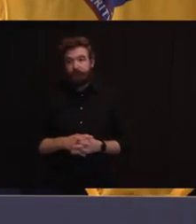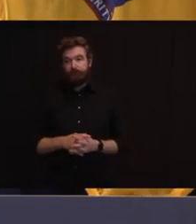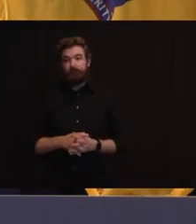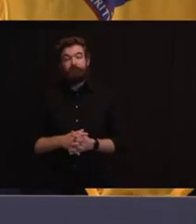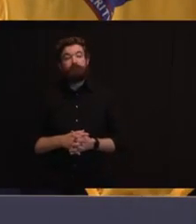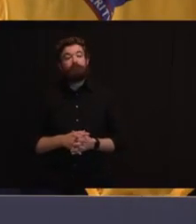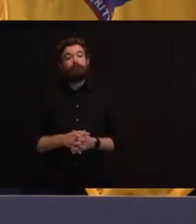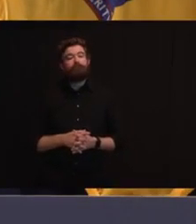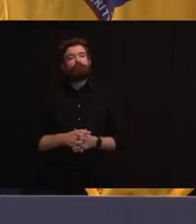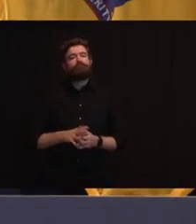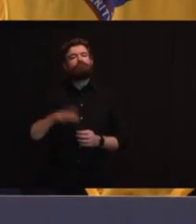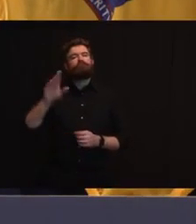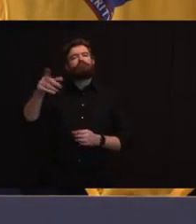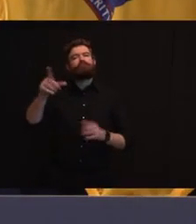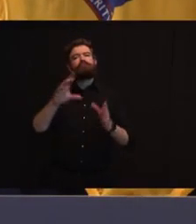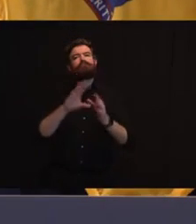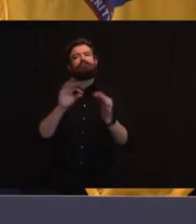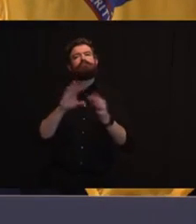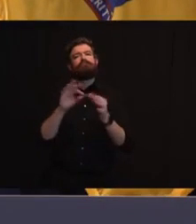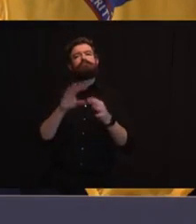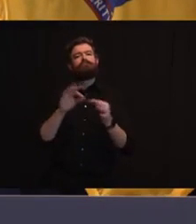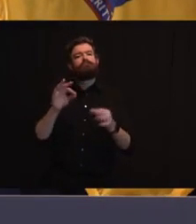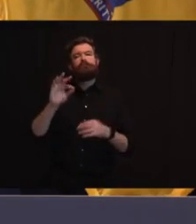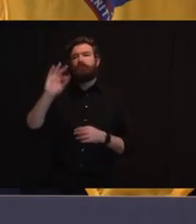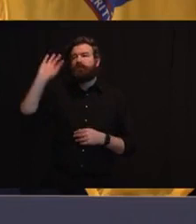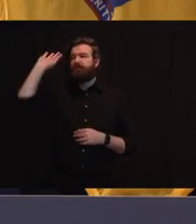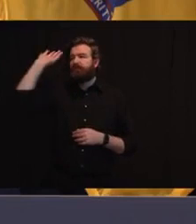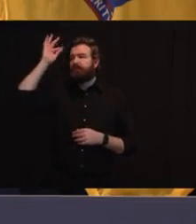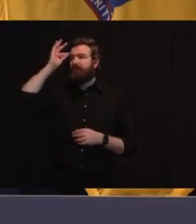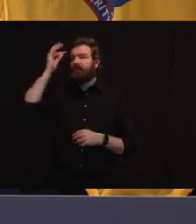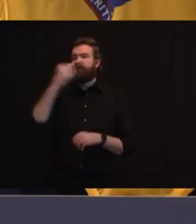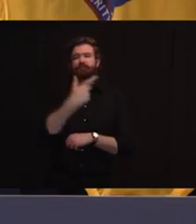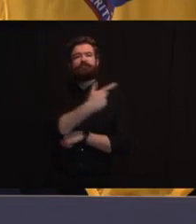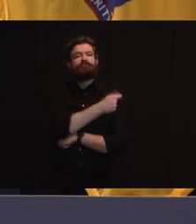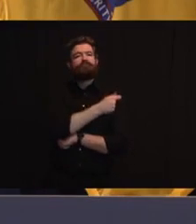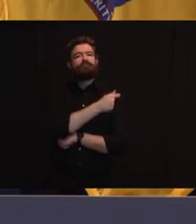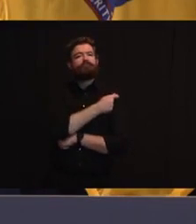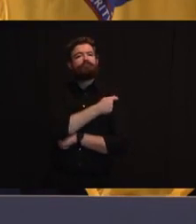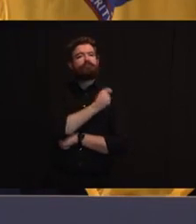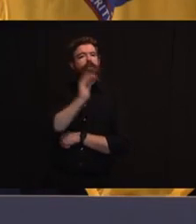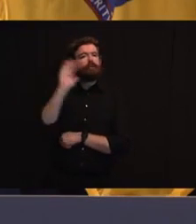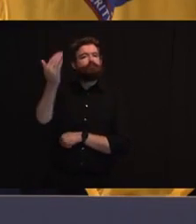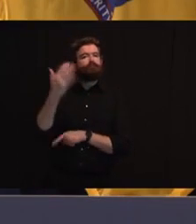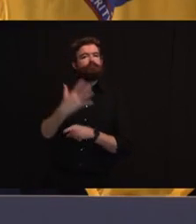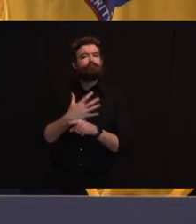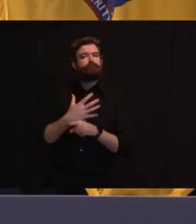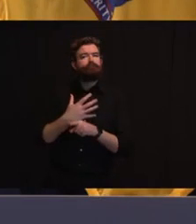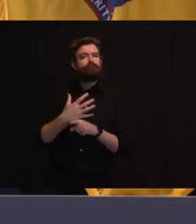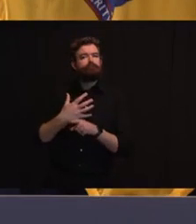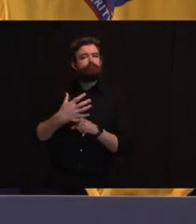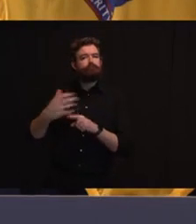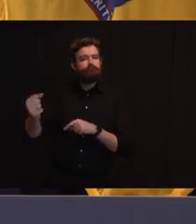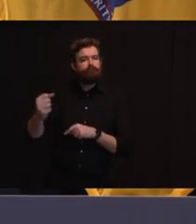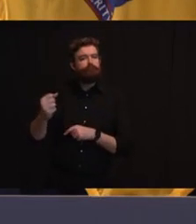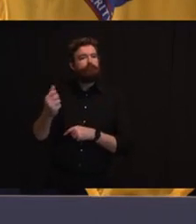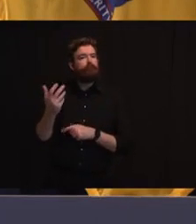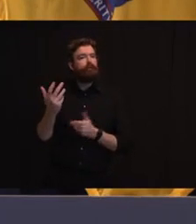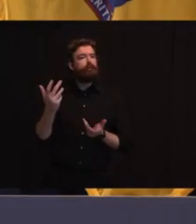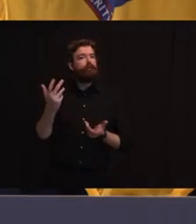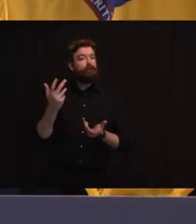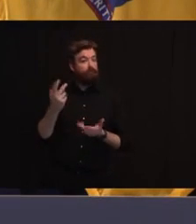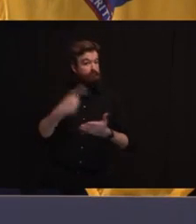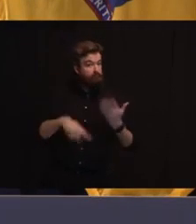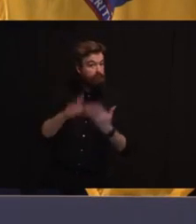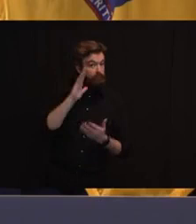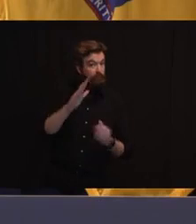receiving roughly 100,000 doses a week. Can you tell us how many doses we expect to receive next week and if there will be an increase in shipments? What's